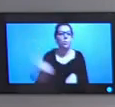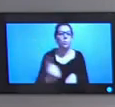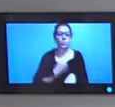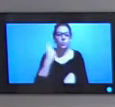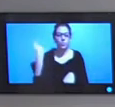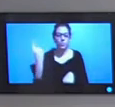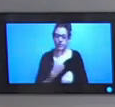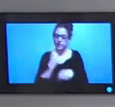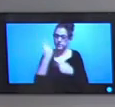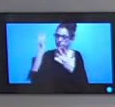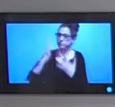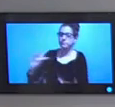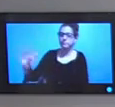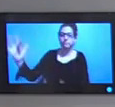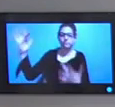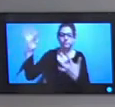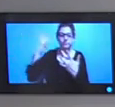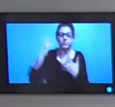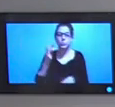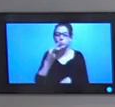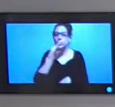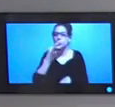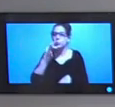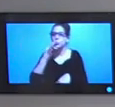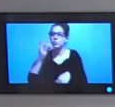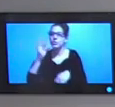arising, and soon is drawing